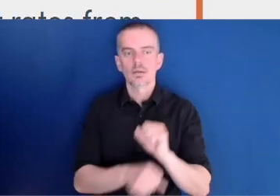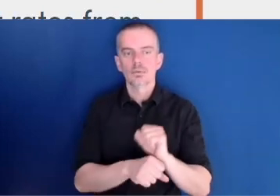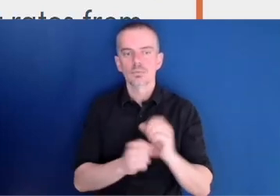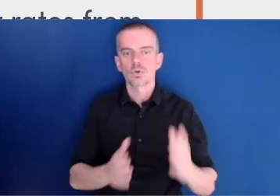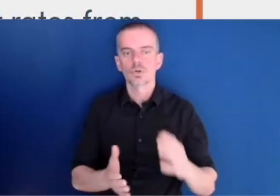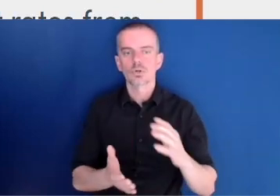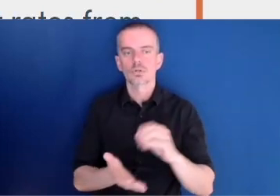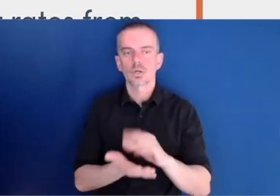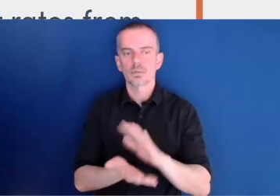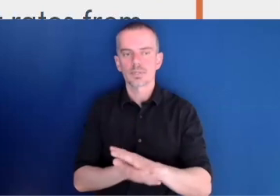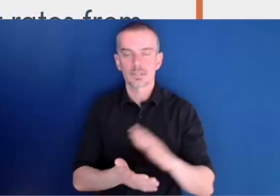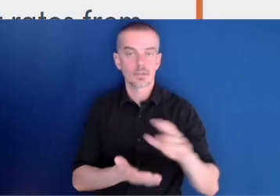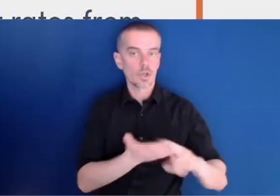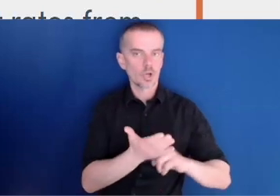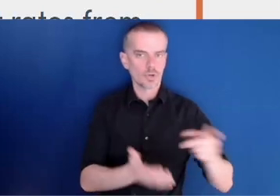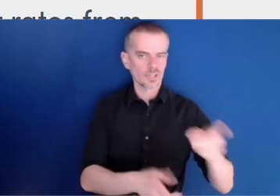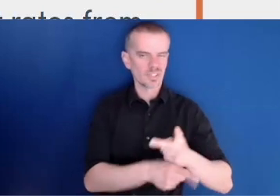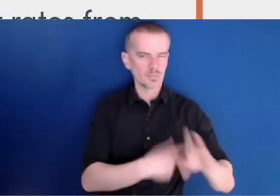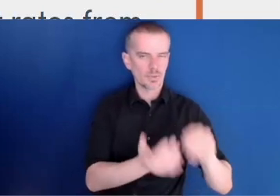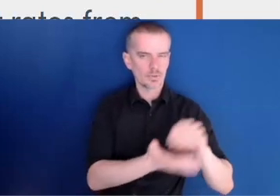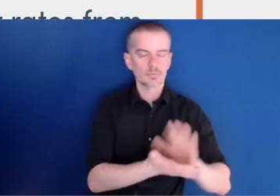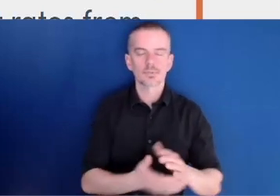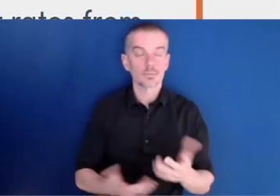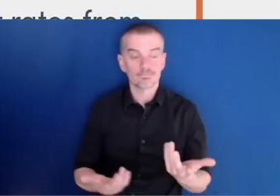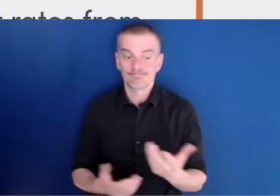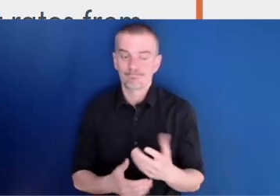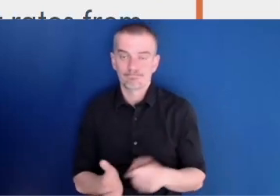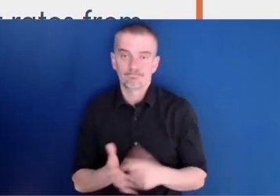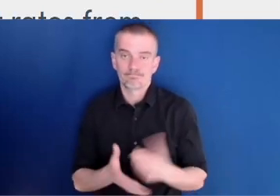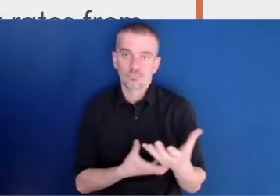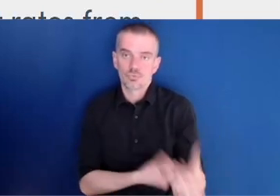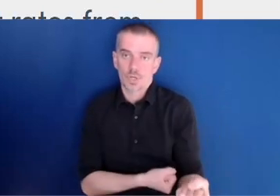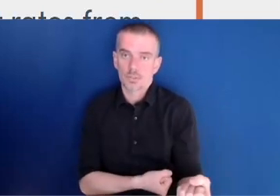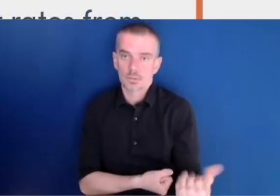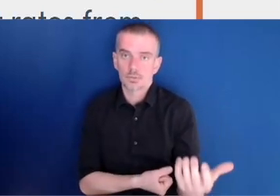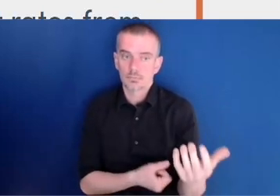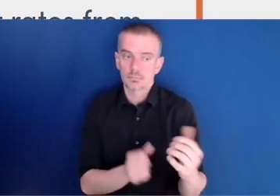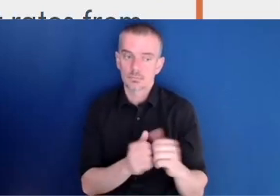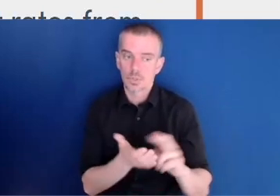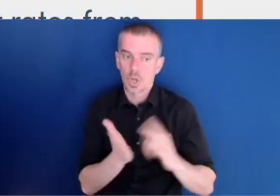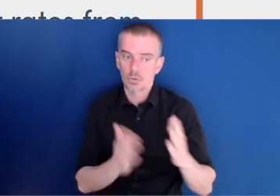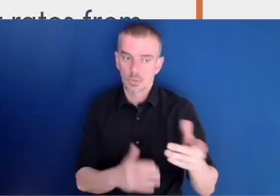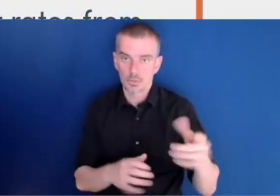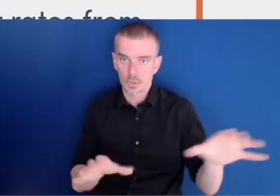by the contractor. So again, there's a lot of trust with your contractor.